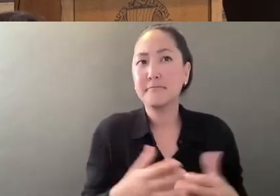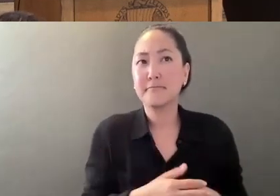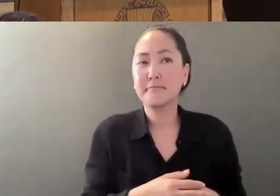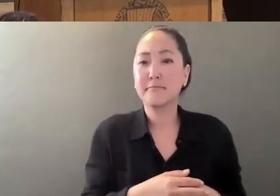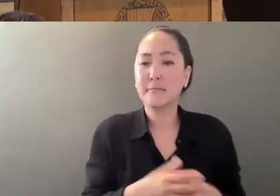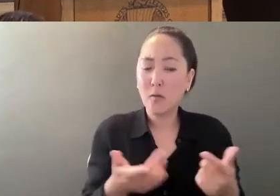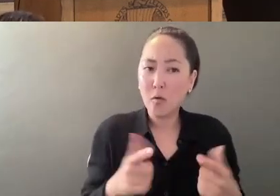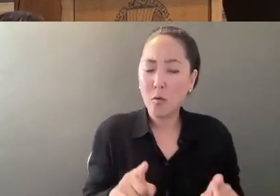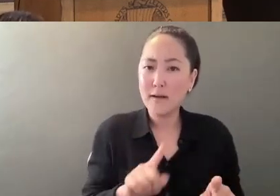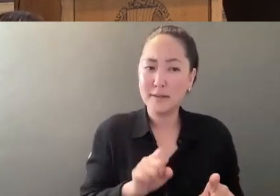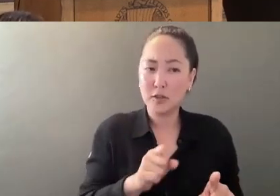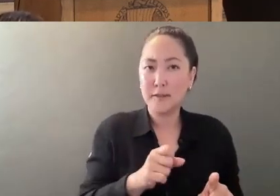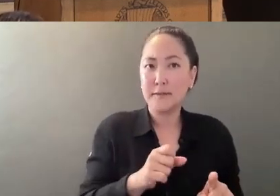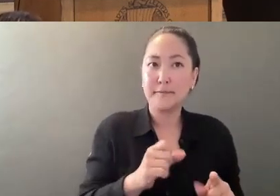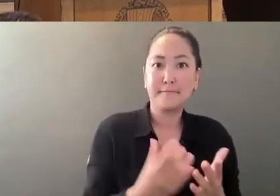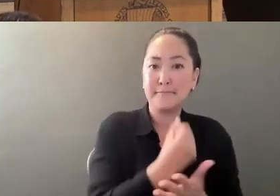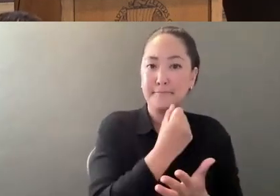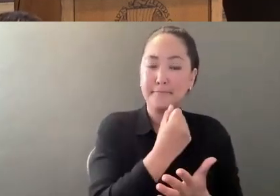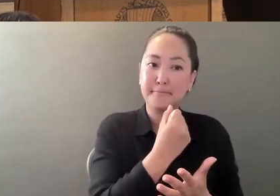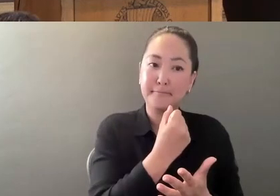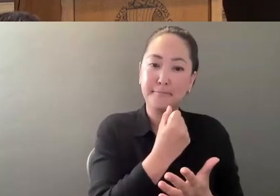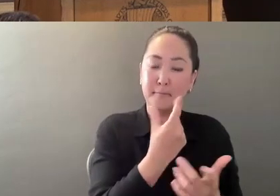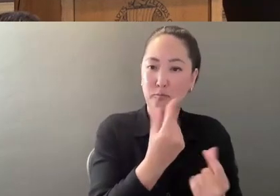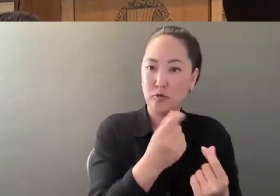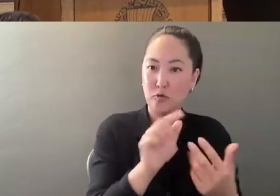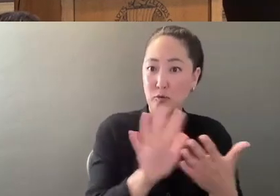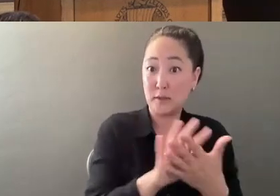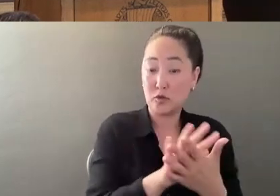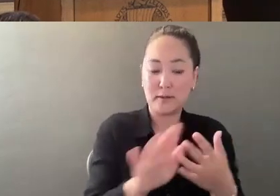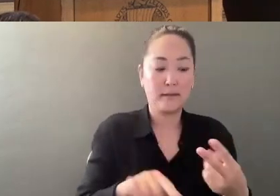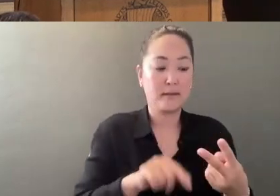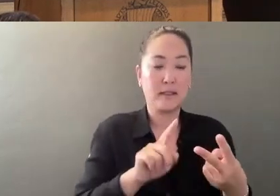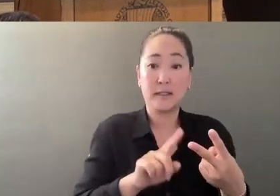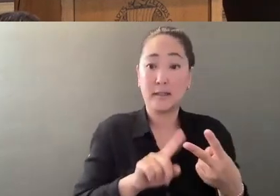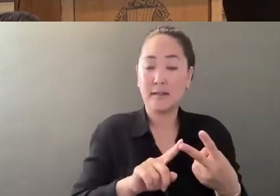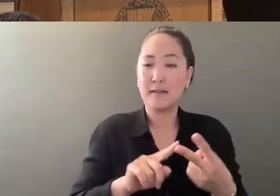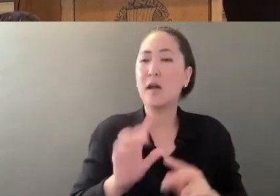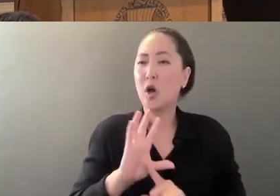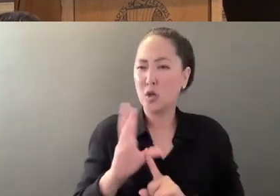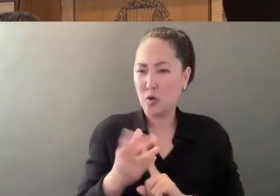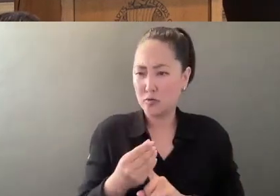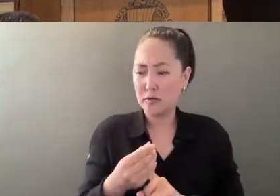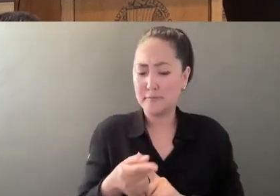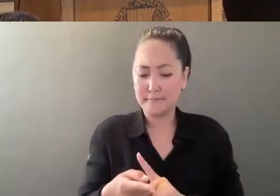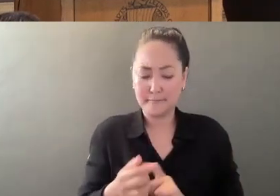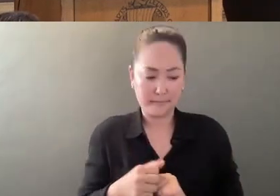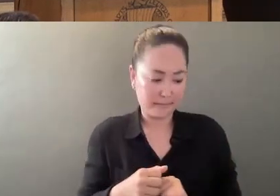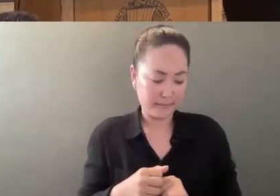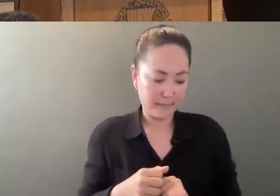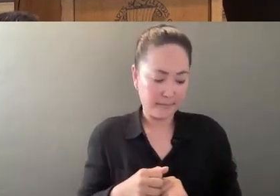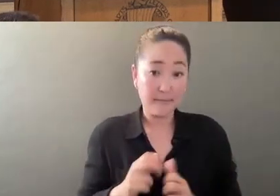times should they start screening, for example. Number two is cultural. Is there more